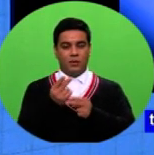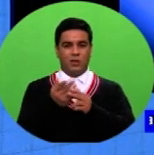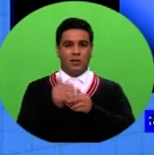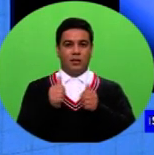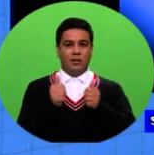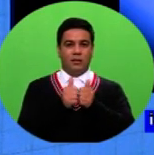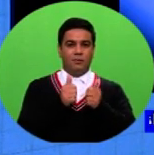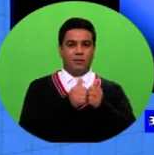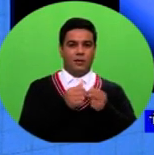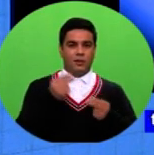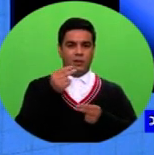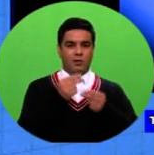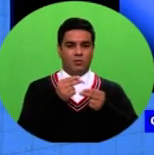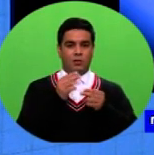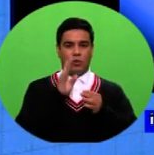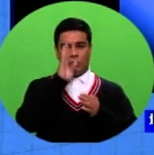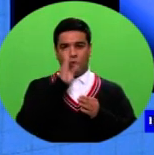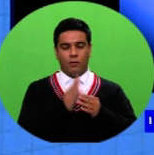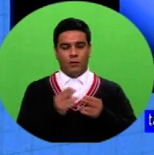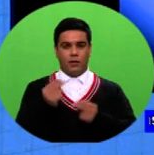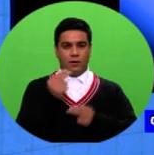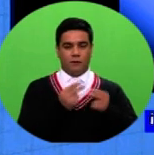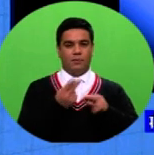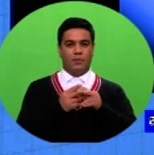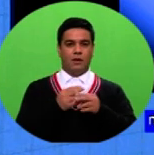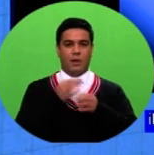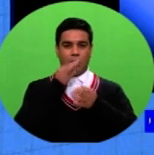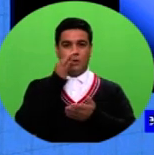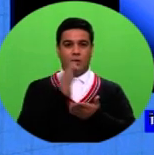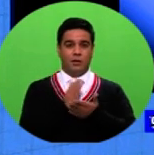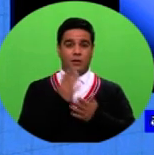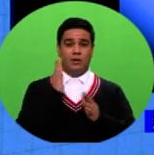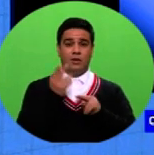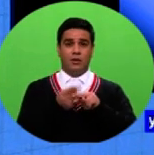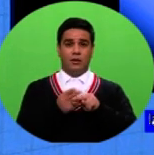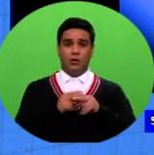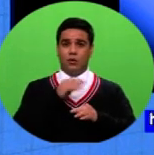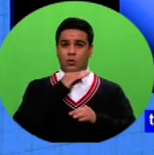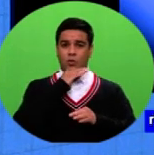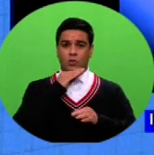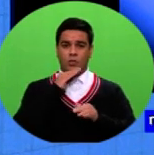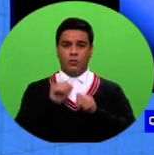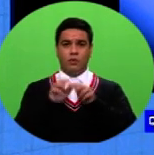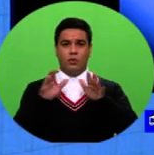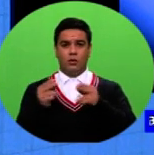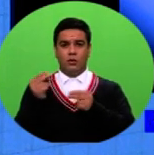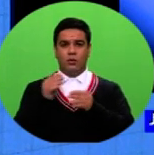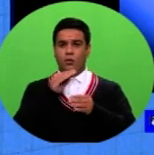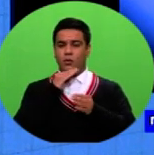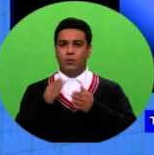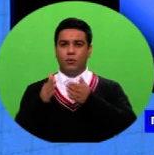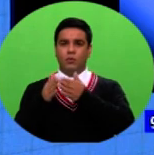yon-yoqlardan iborat bo'lgan tekislikdagi yoyilmaga aytiladi. Ko'pyoqliklarning yoyilmasi esa muntazam ko'p